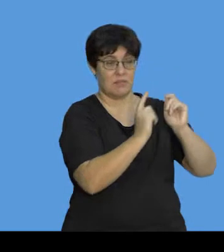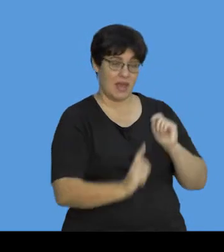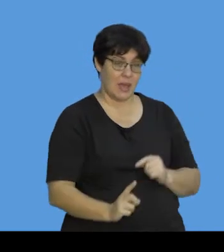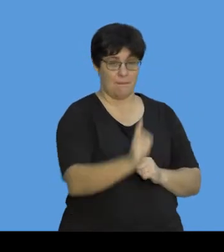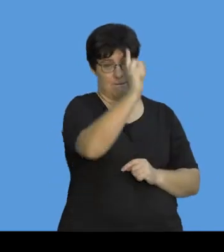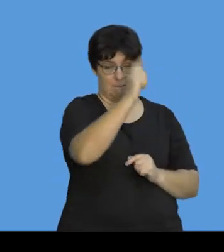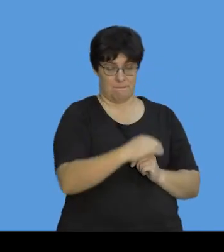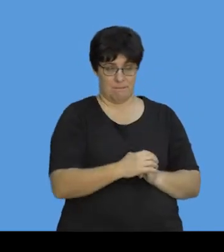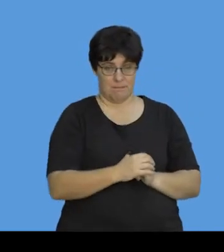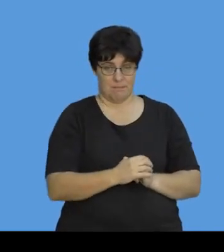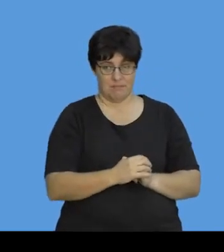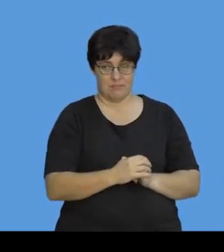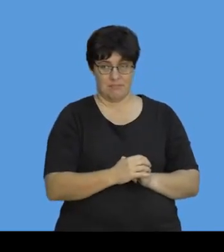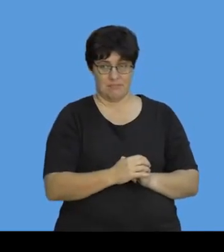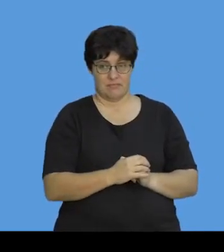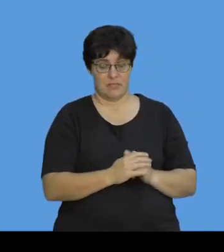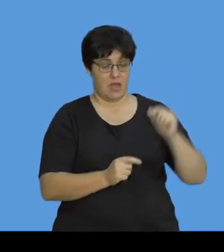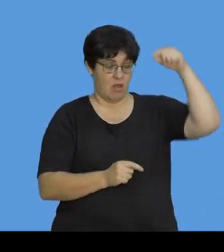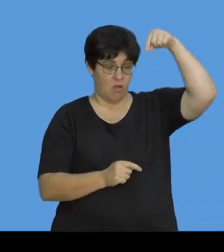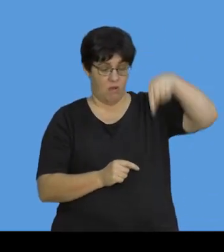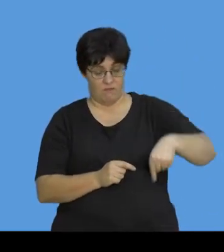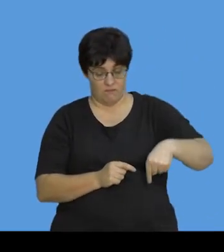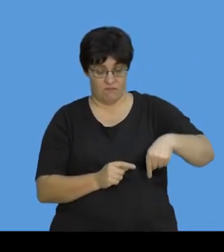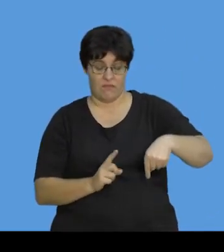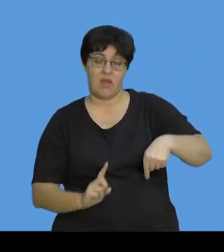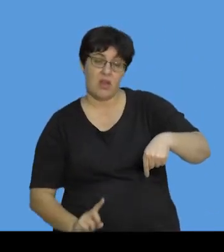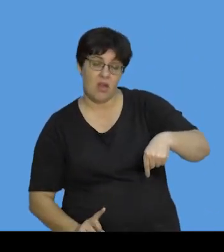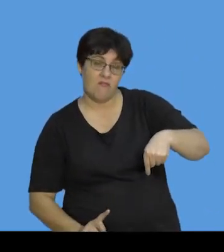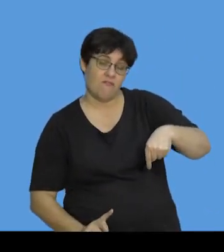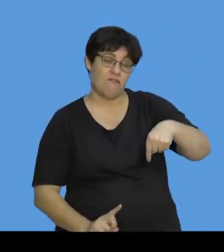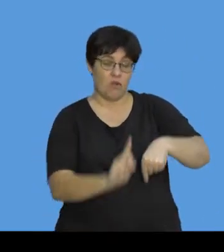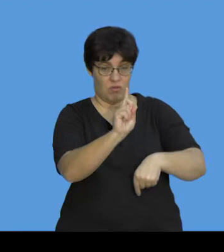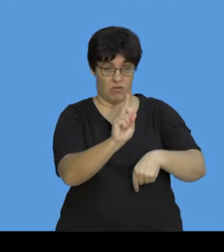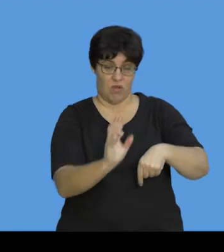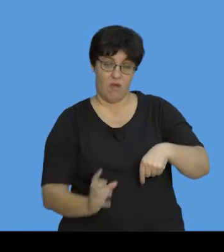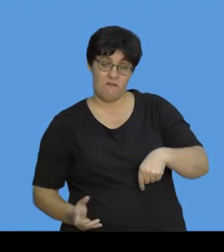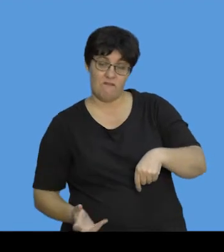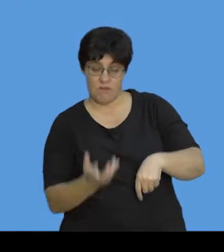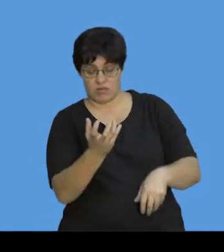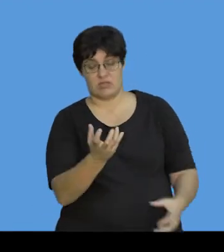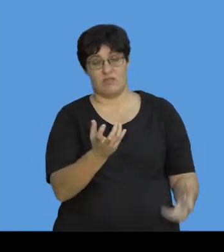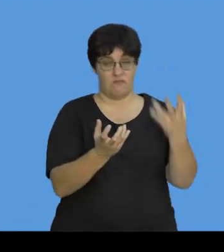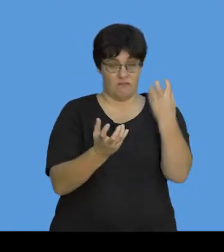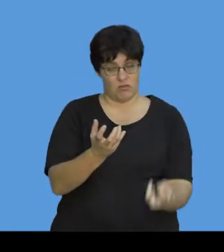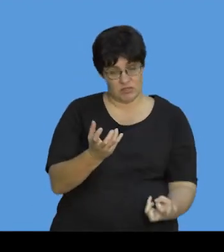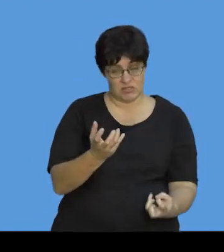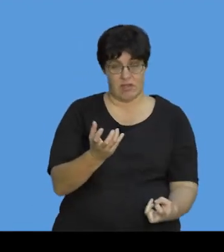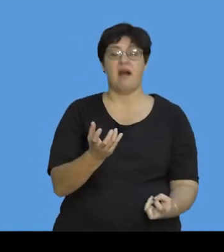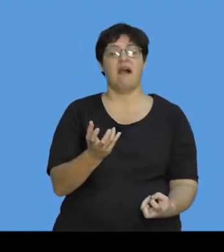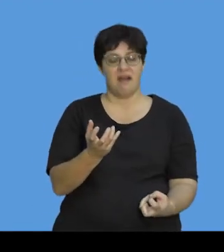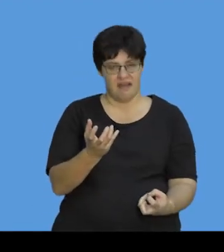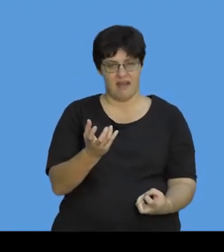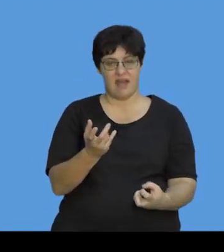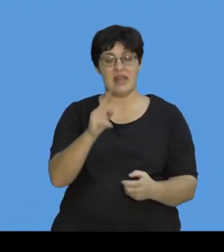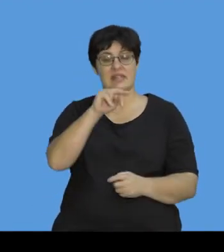moves up. When this force and that force are equal, the